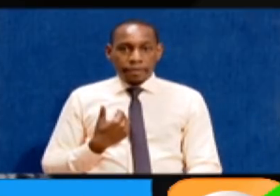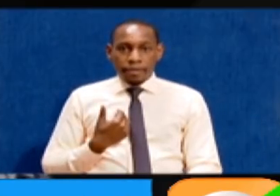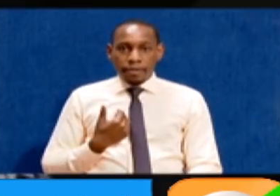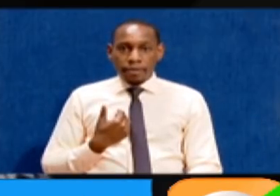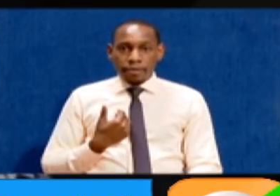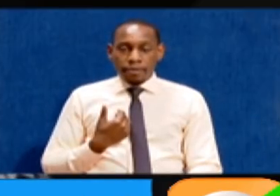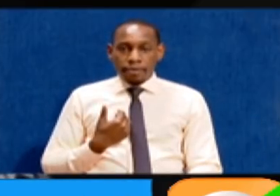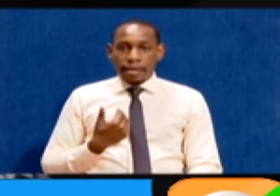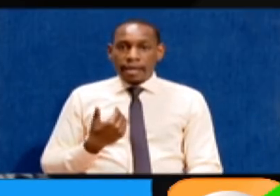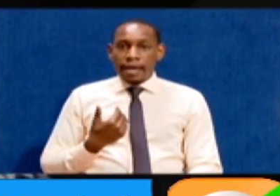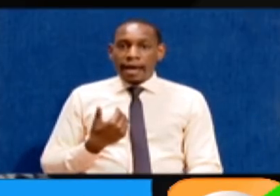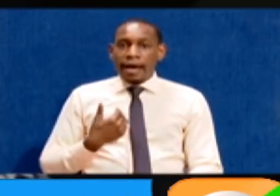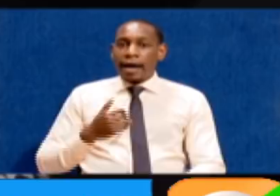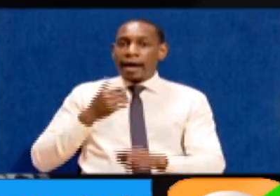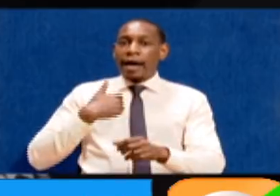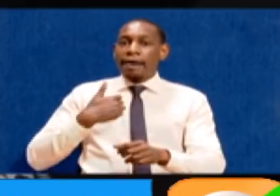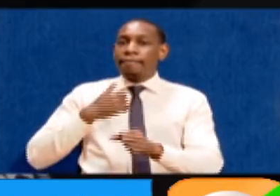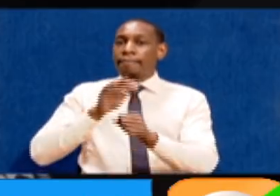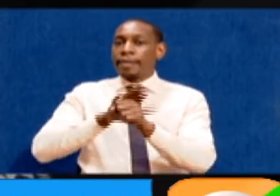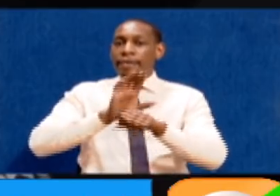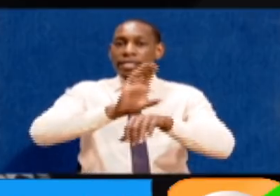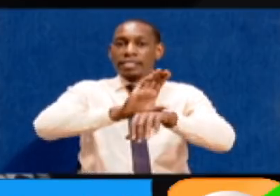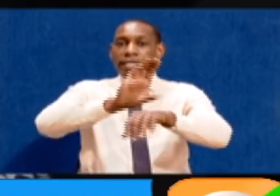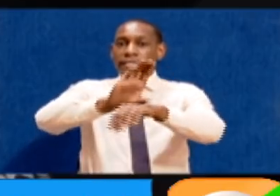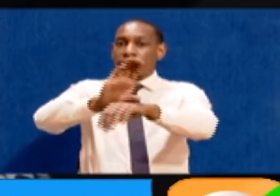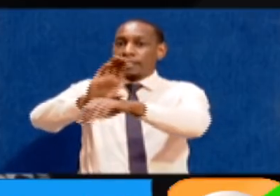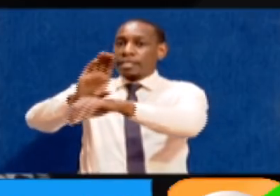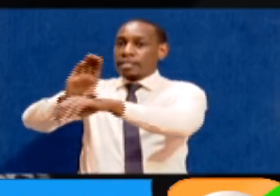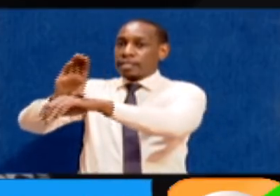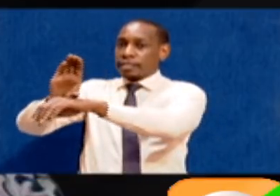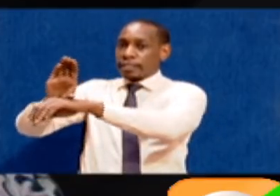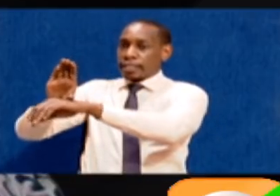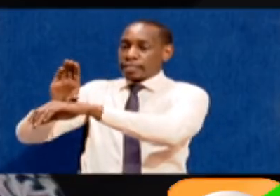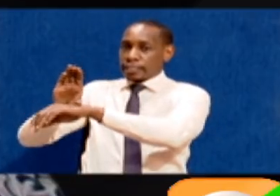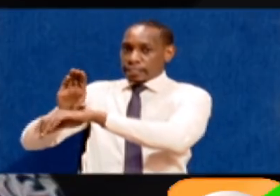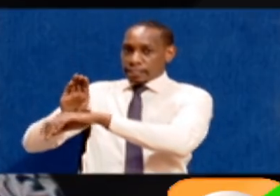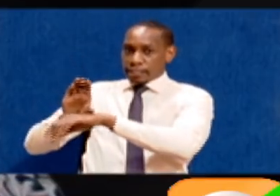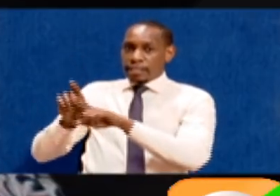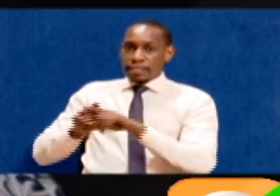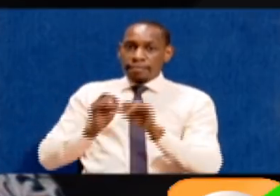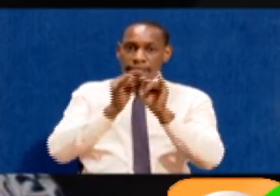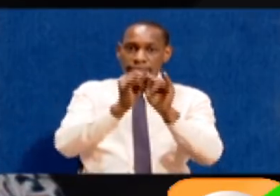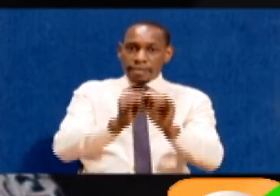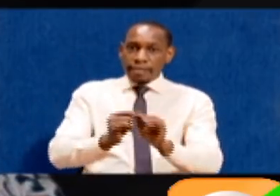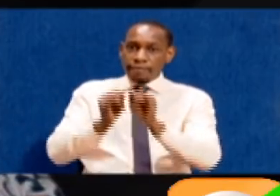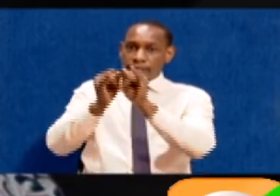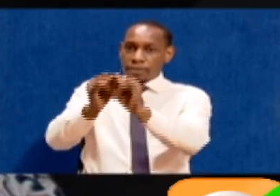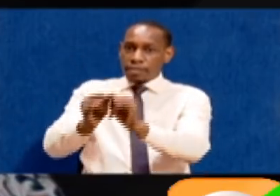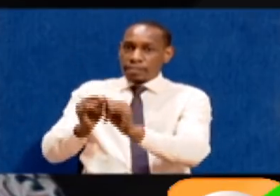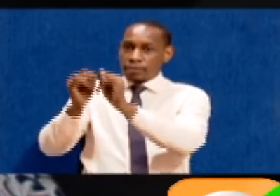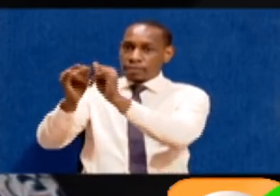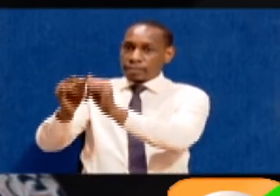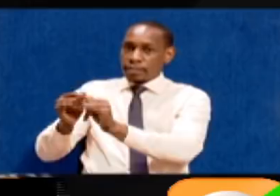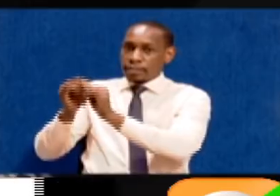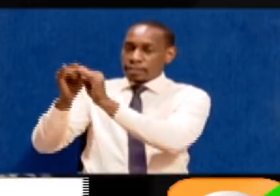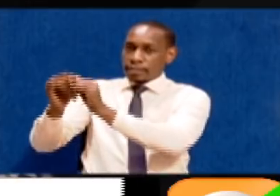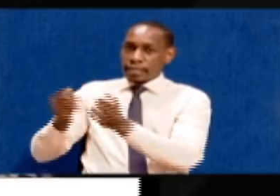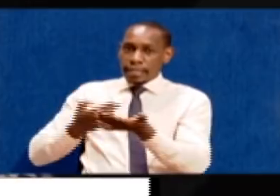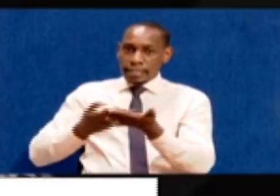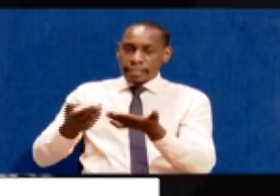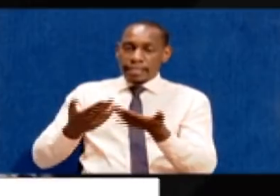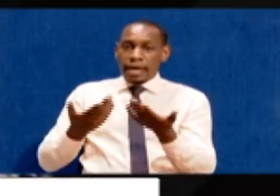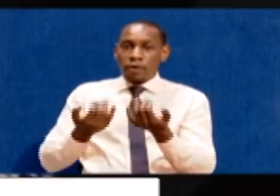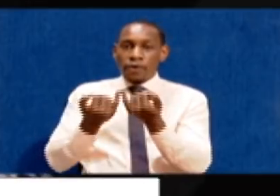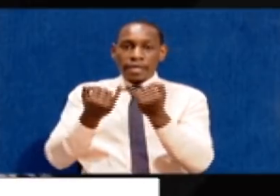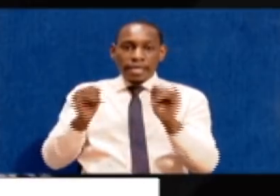we have many churches and they are individually registered as independent